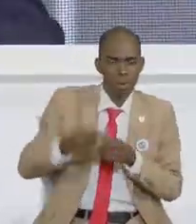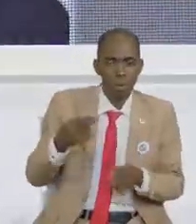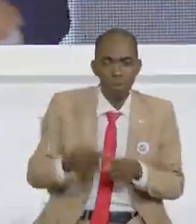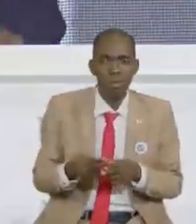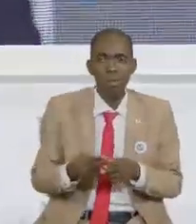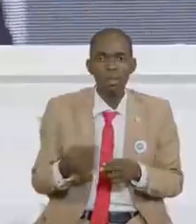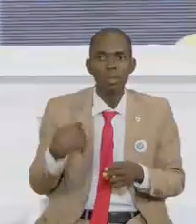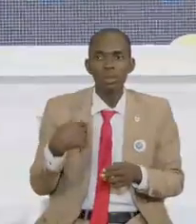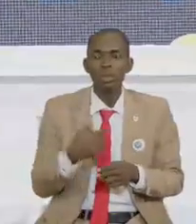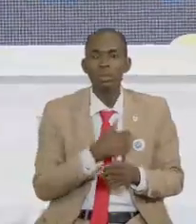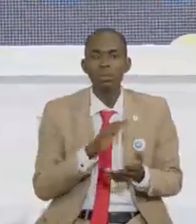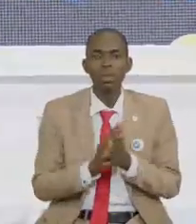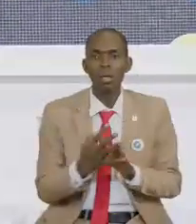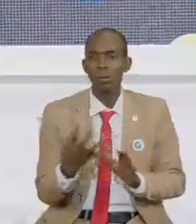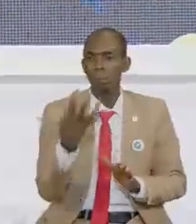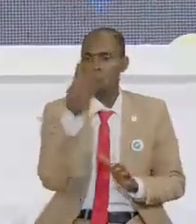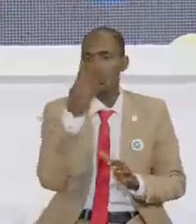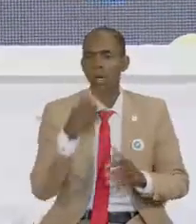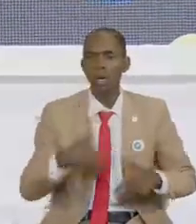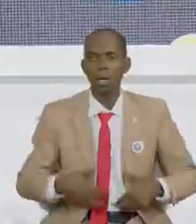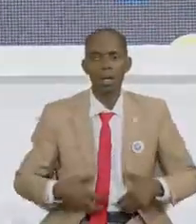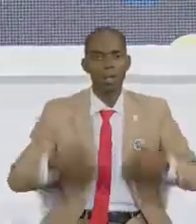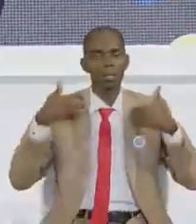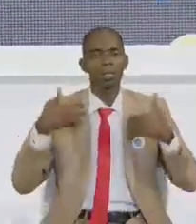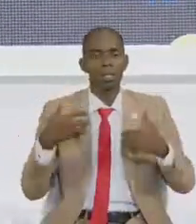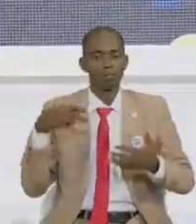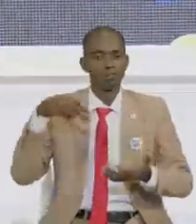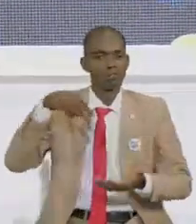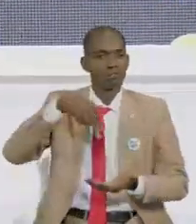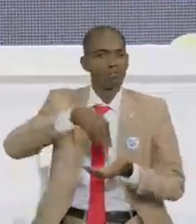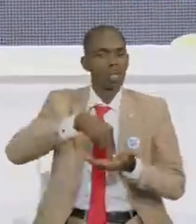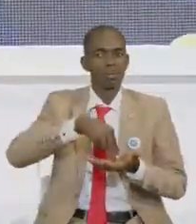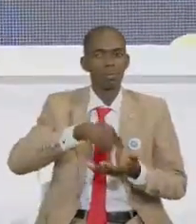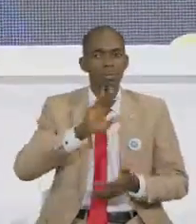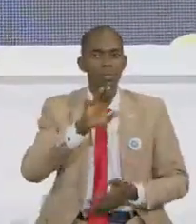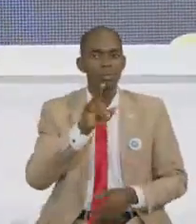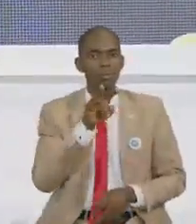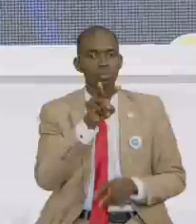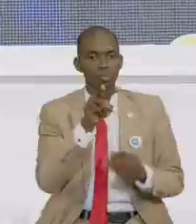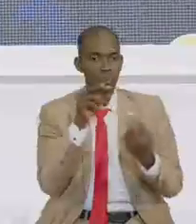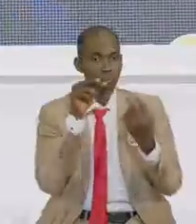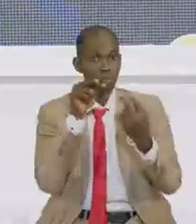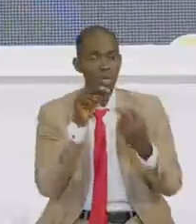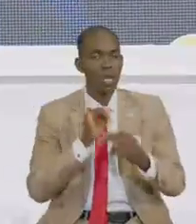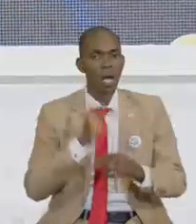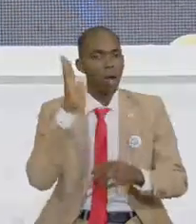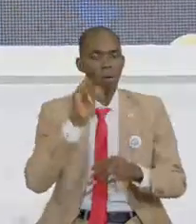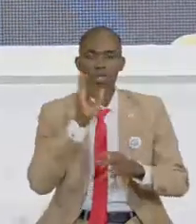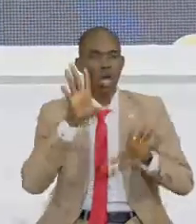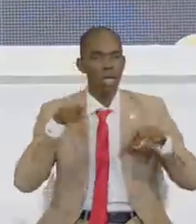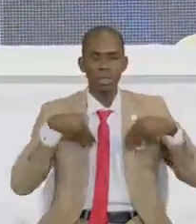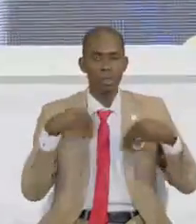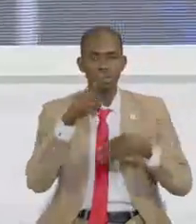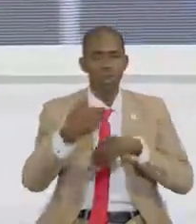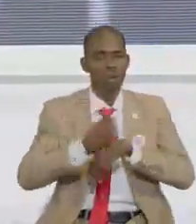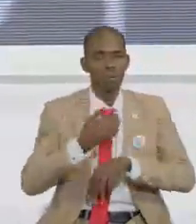name, we get offended and we stand up and we say, look at this man, I will not take that from you.